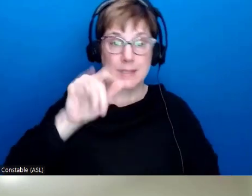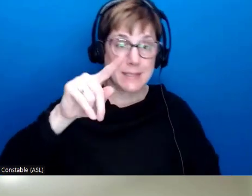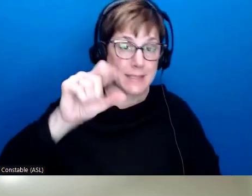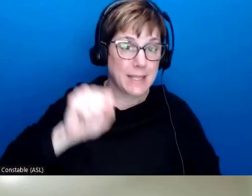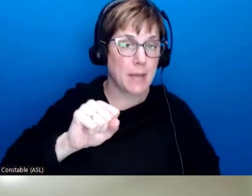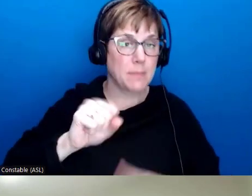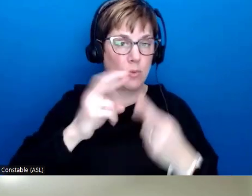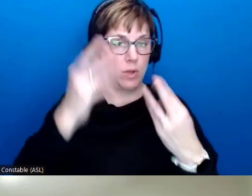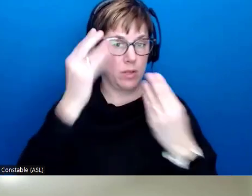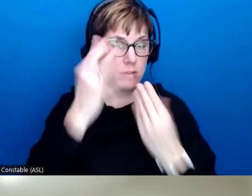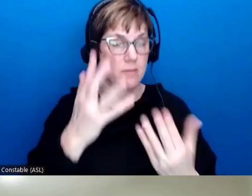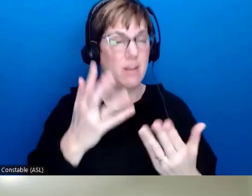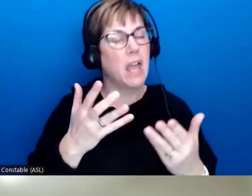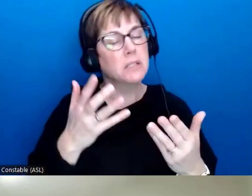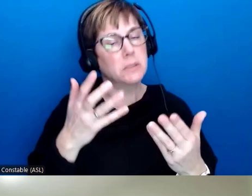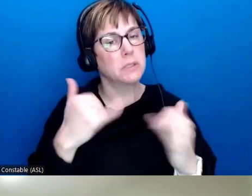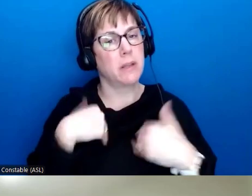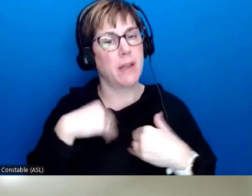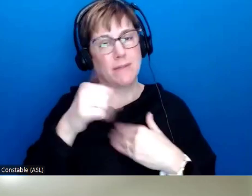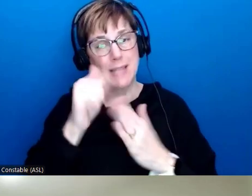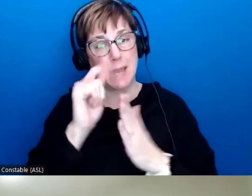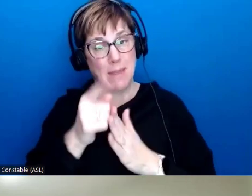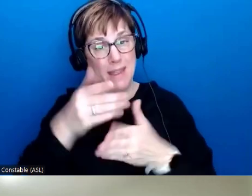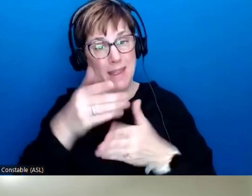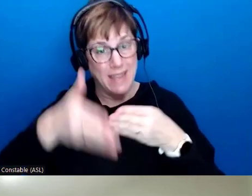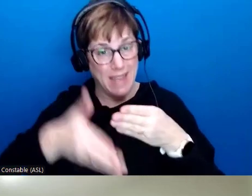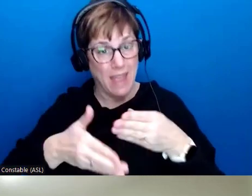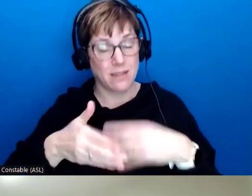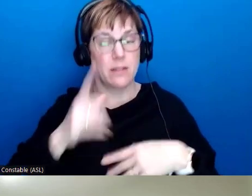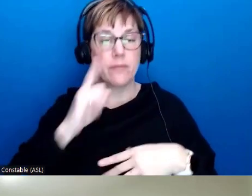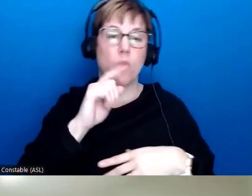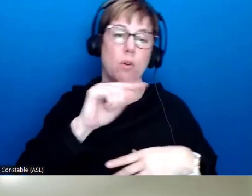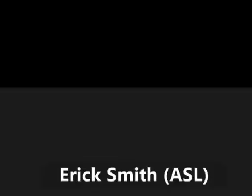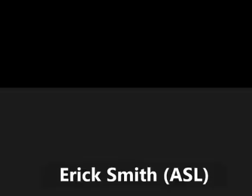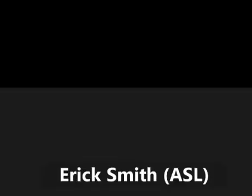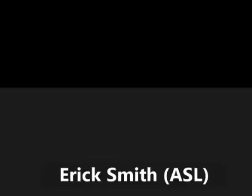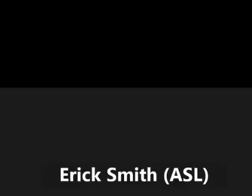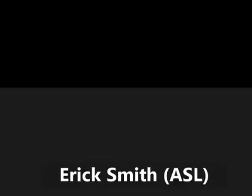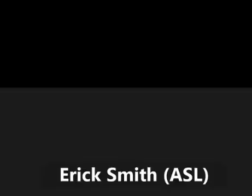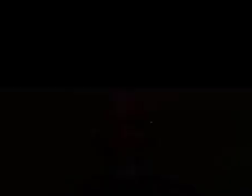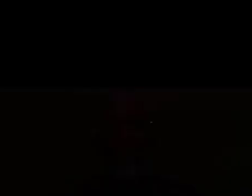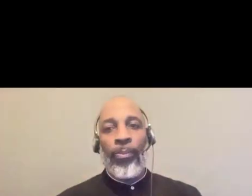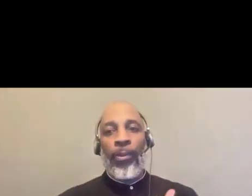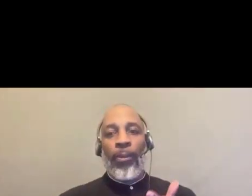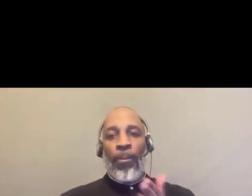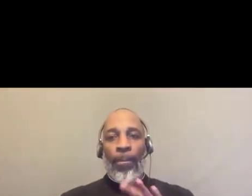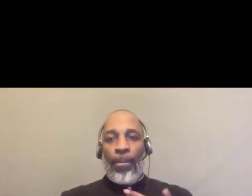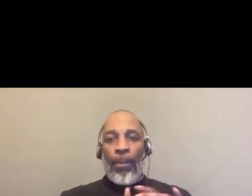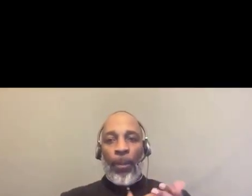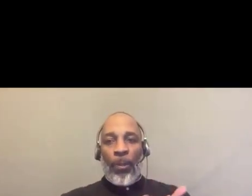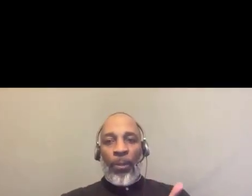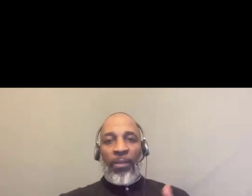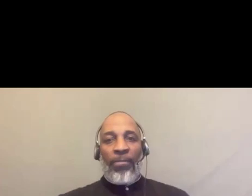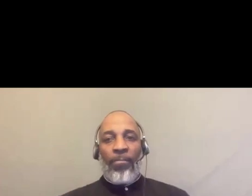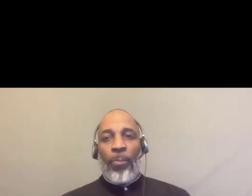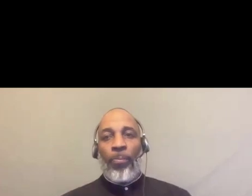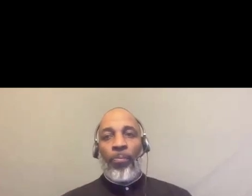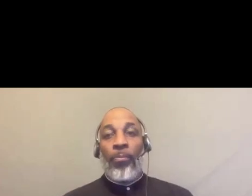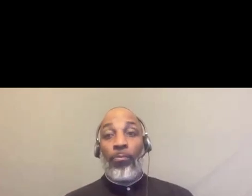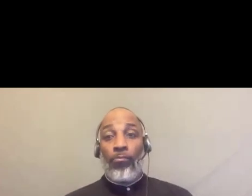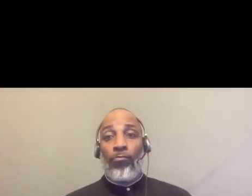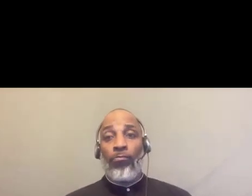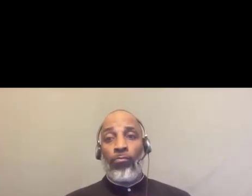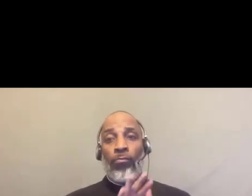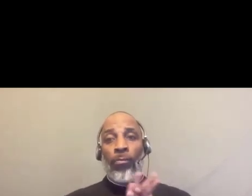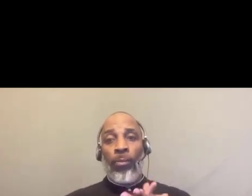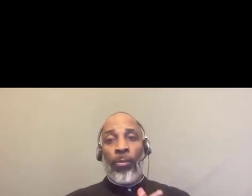going to allow at least 10 minutes or so for questions at the end, so we can get into some more specifics on that. The first example, the